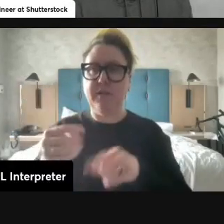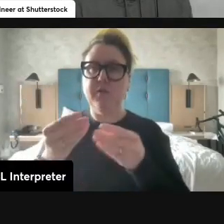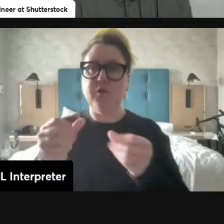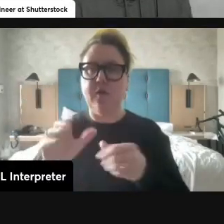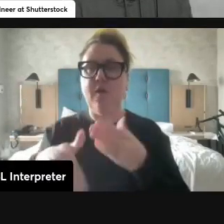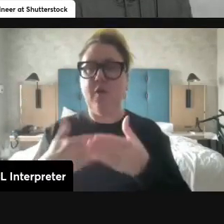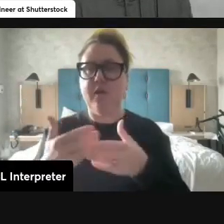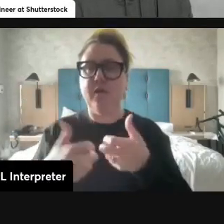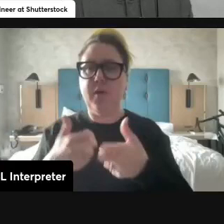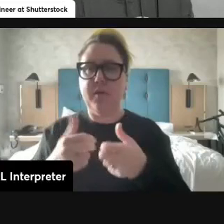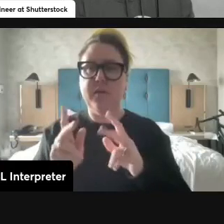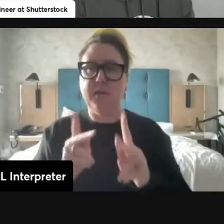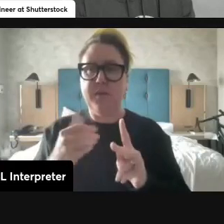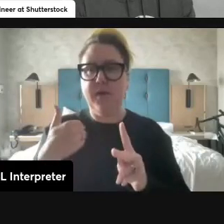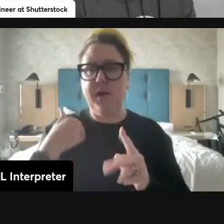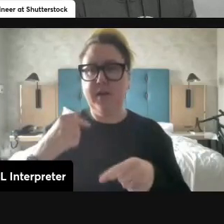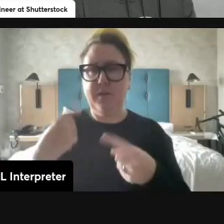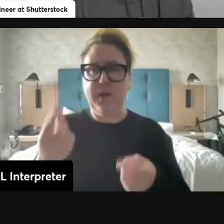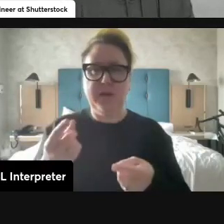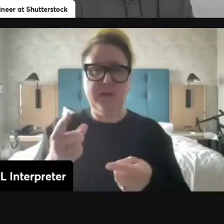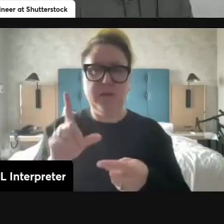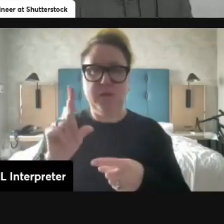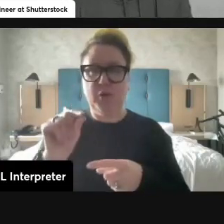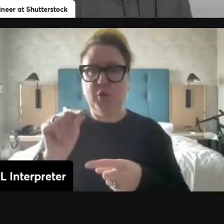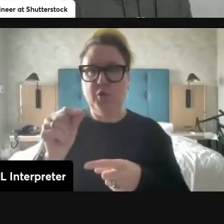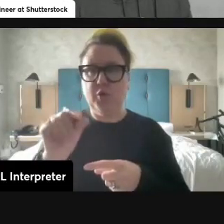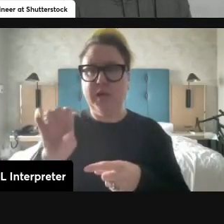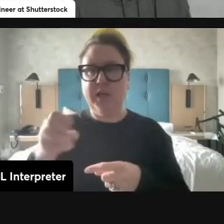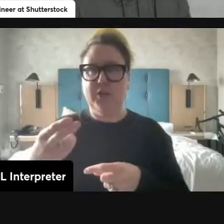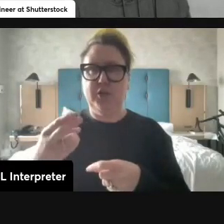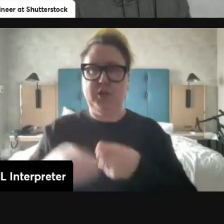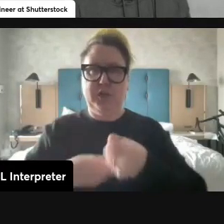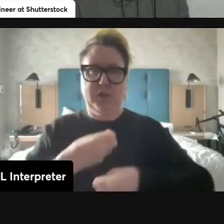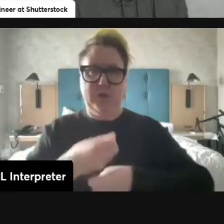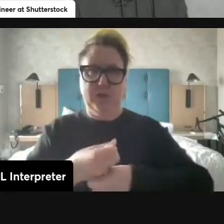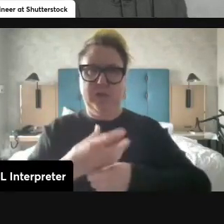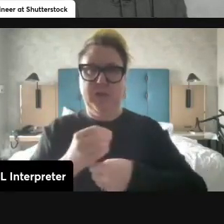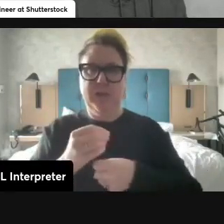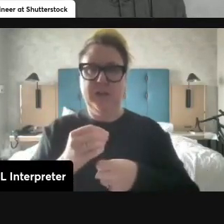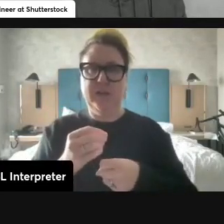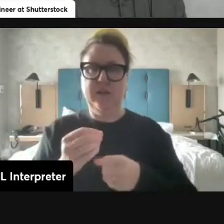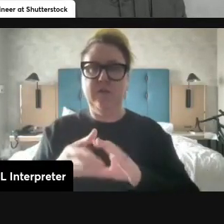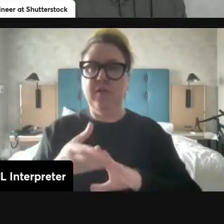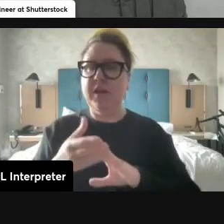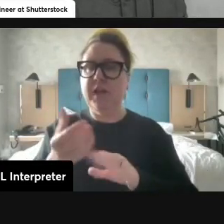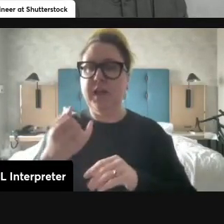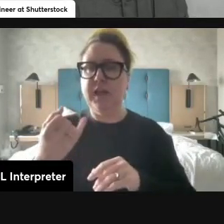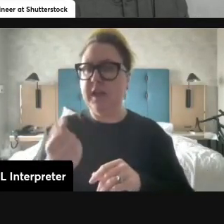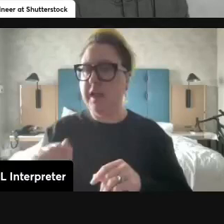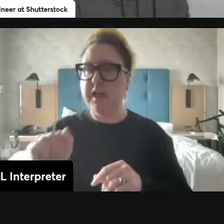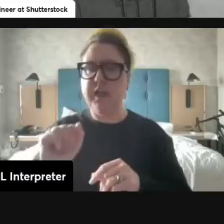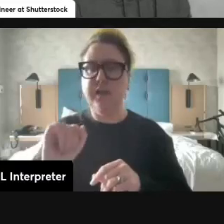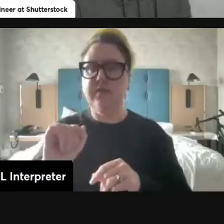that people had in the last 20 or so years, and you should be running Backstage or any other IDP on Kubernetes.